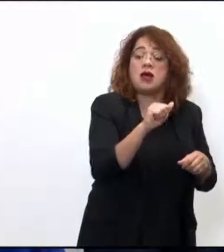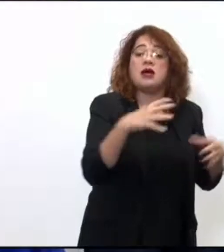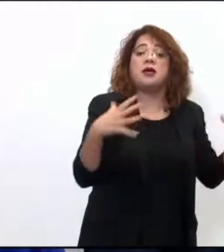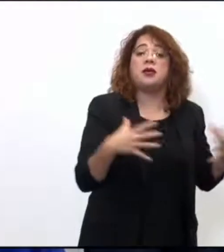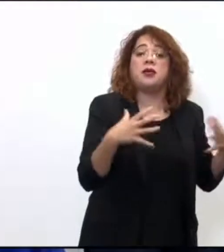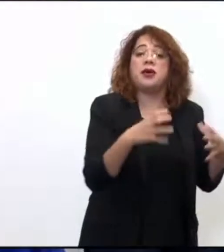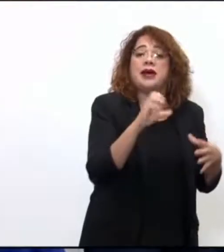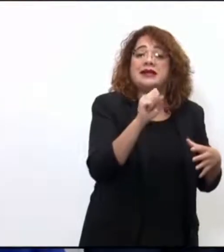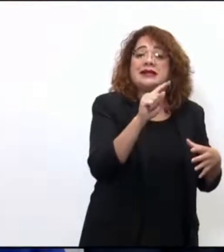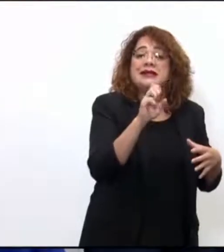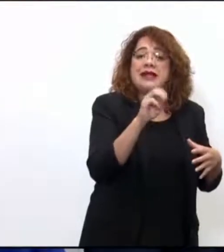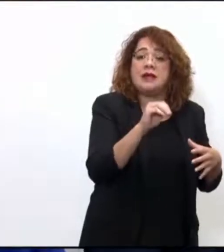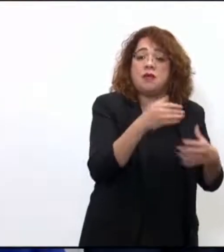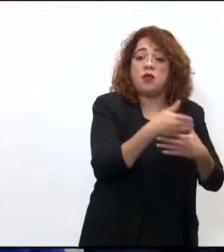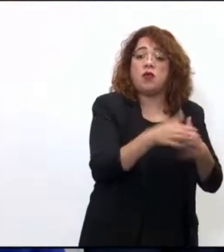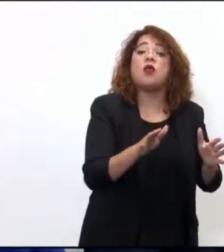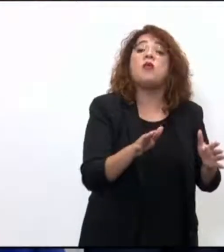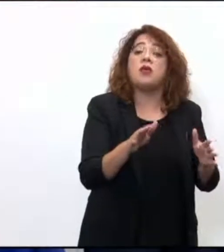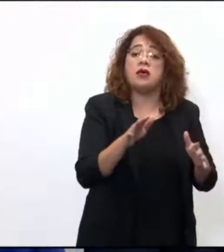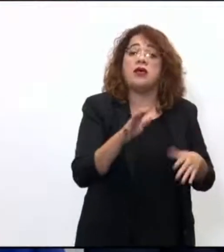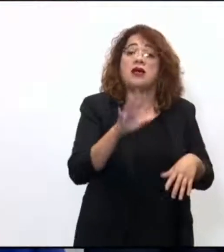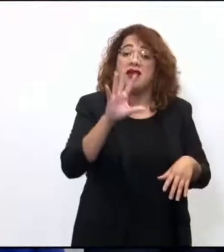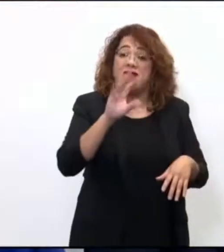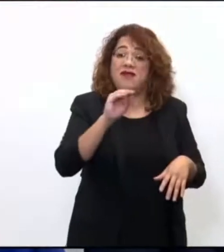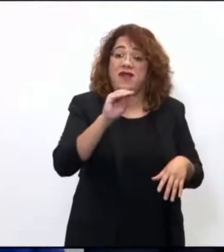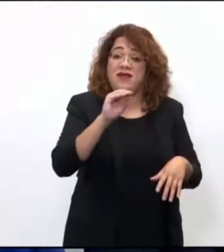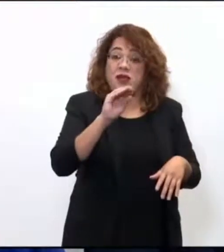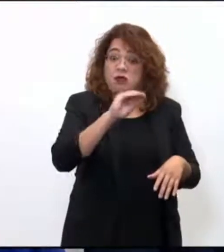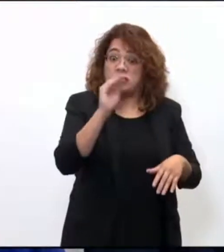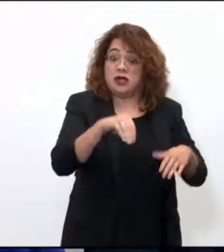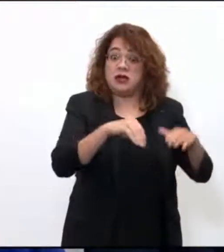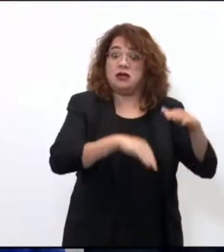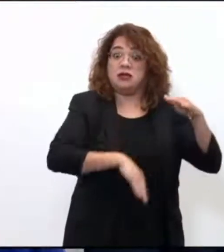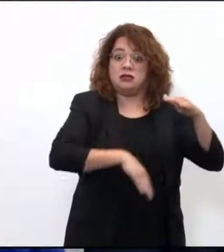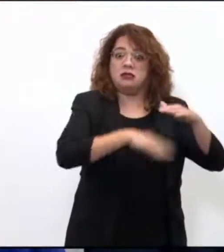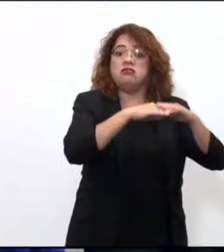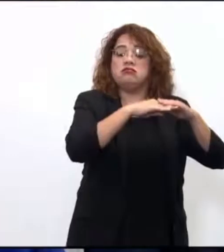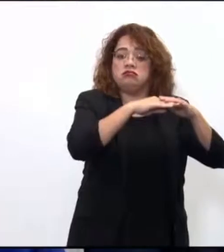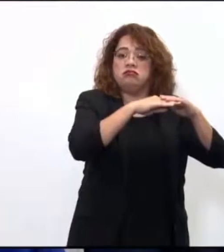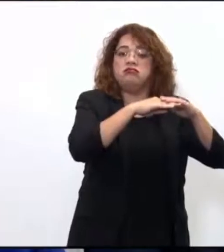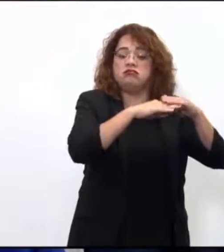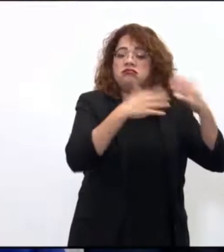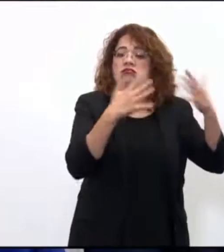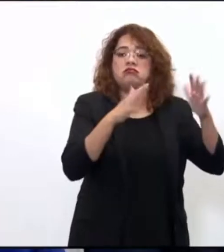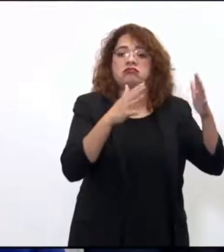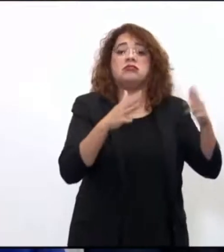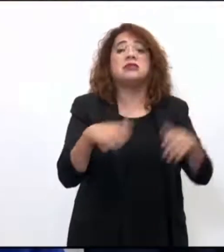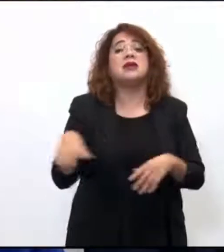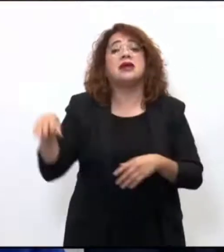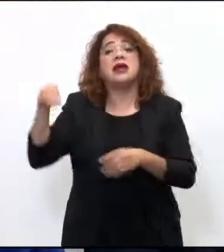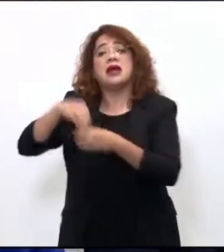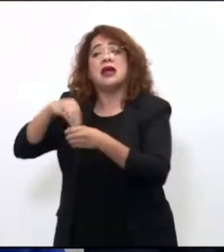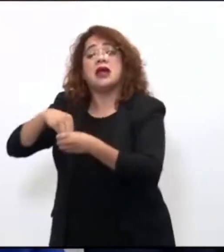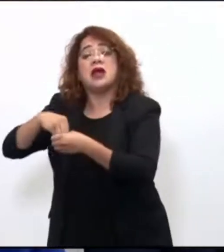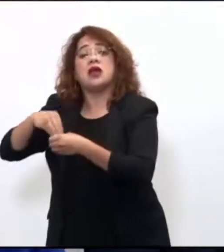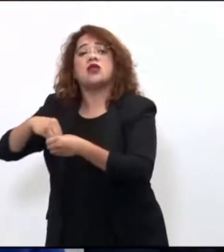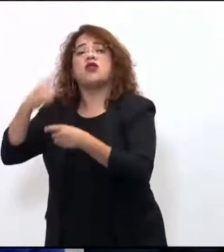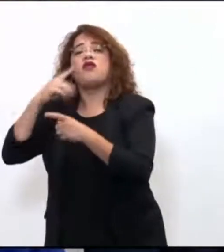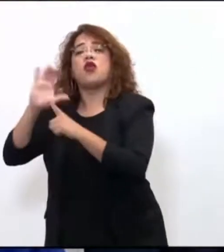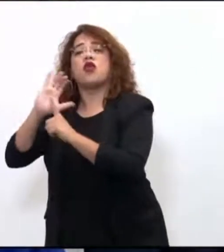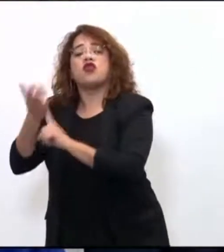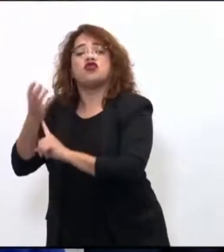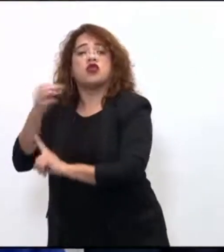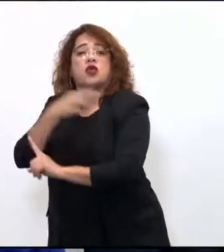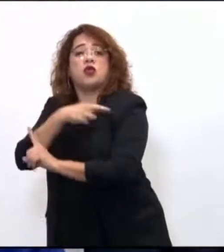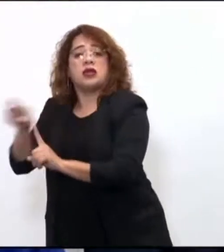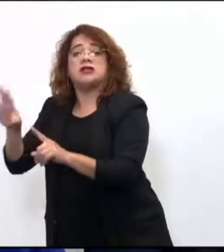Indoor capacity for in-person religious services and cultural ceremonies limited to 50% occupancy is strongly